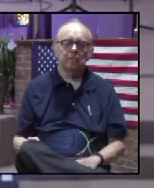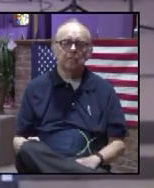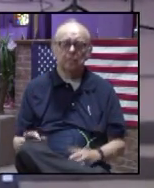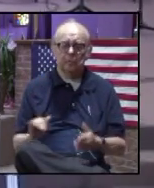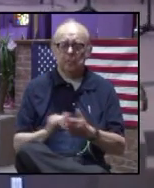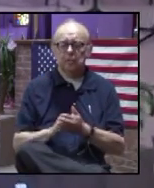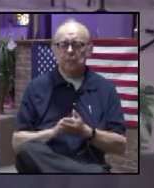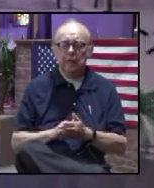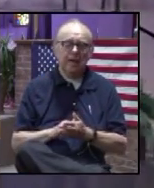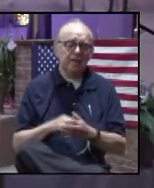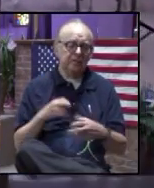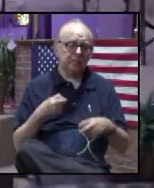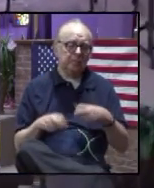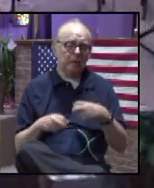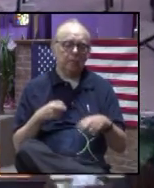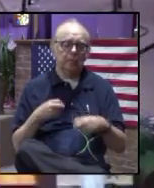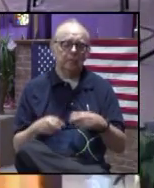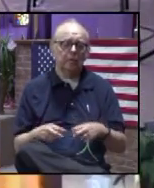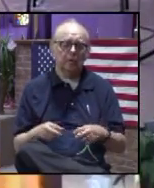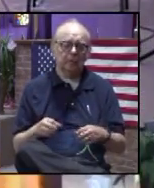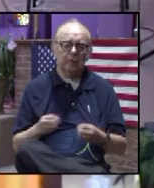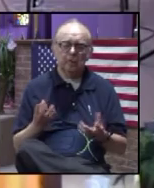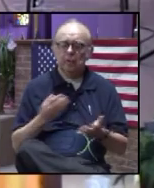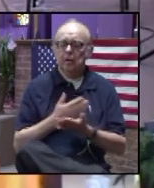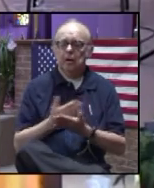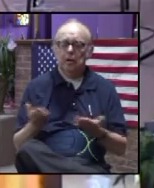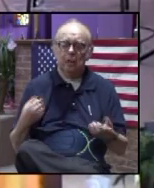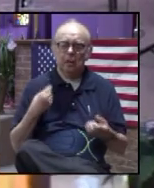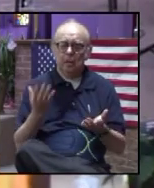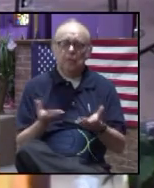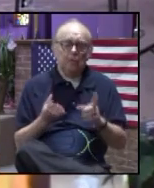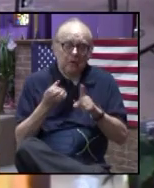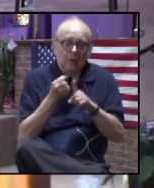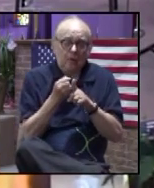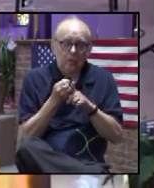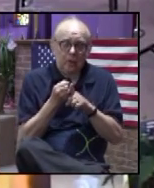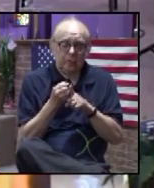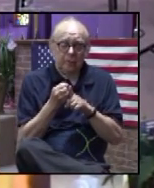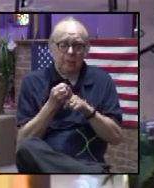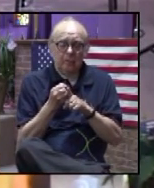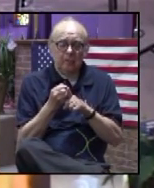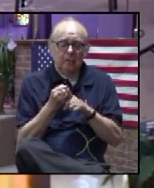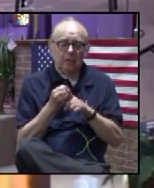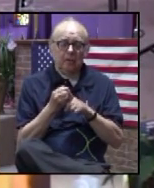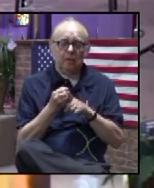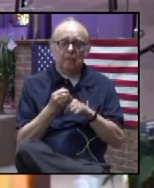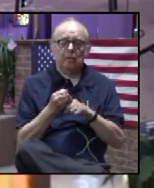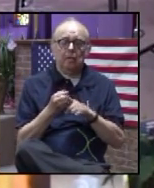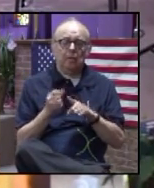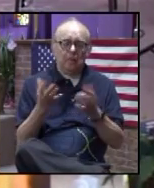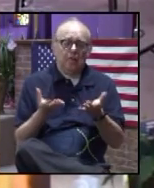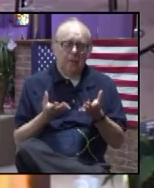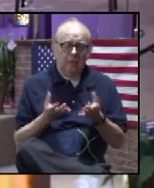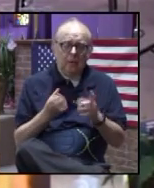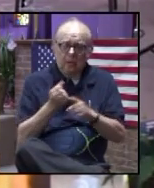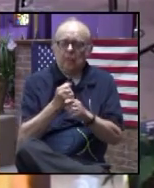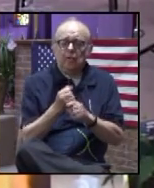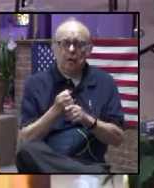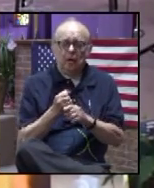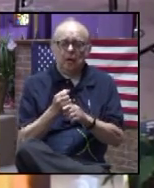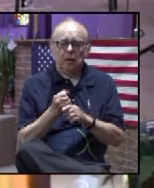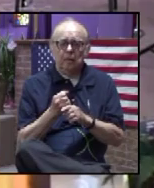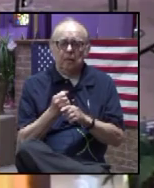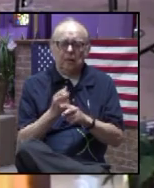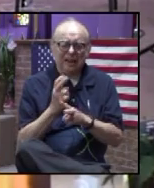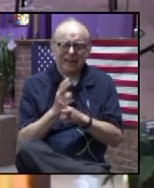And that's the problem. There's so many things that we want to hold on to. We want to grab hold of them. We